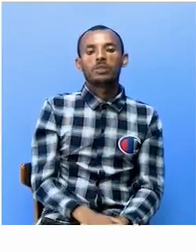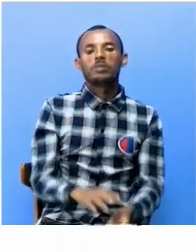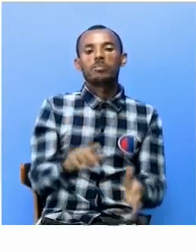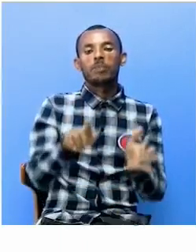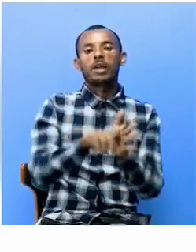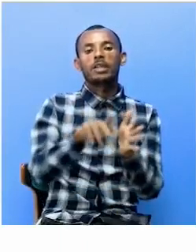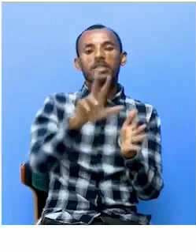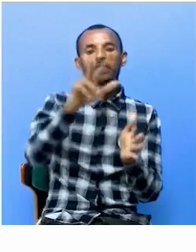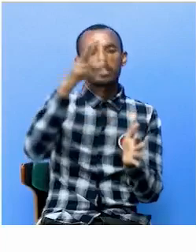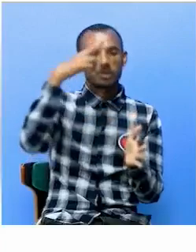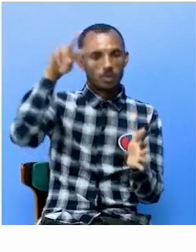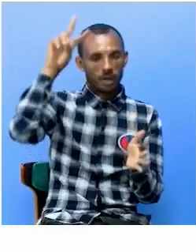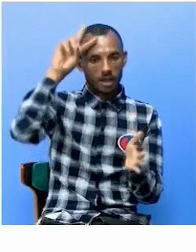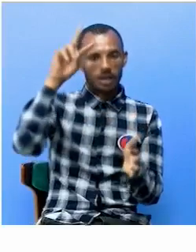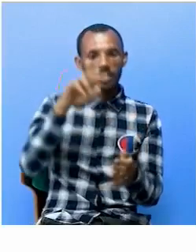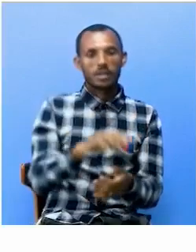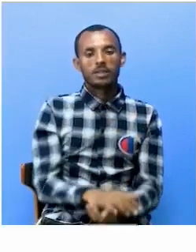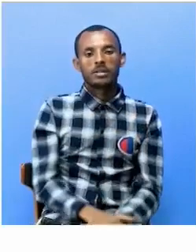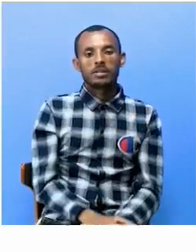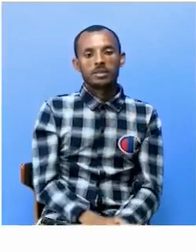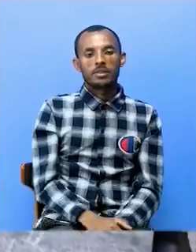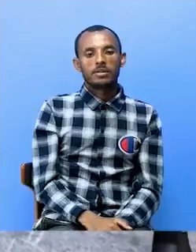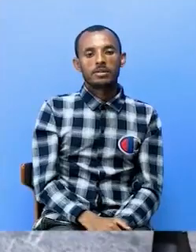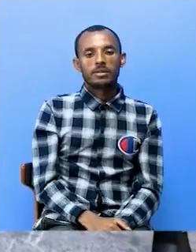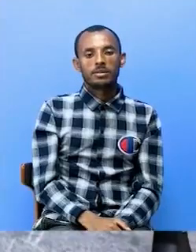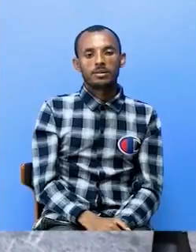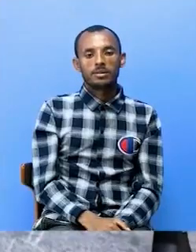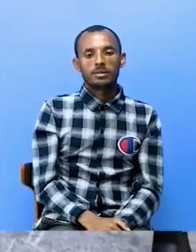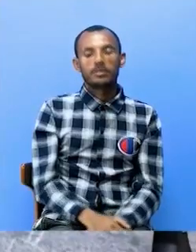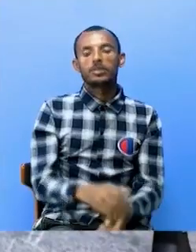minus 3 square. Okay, so